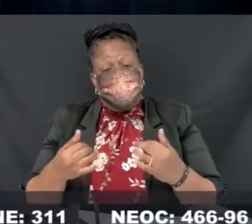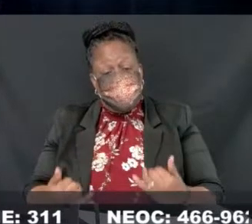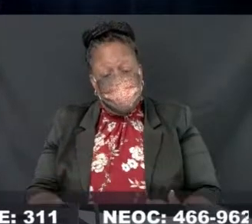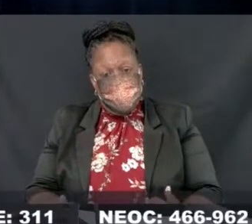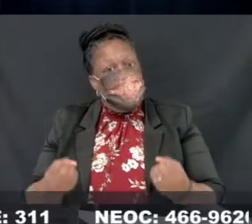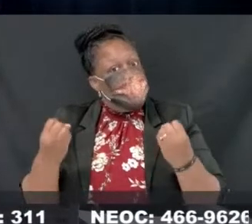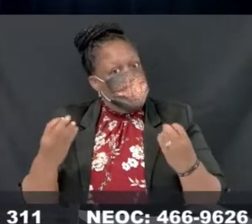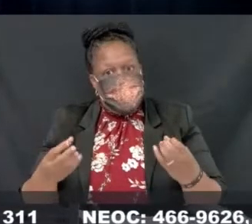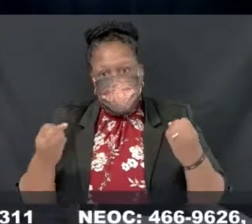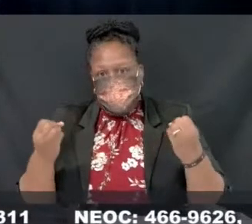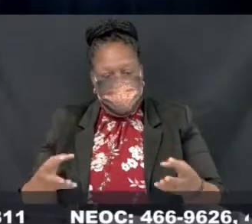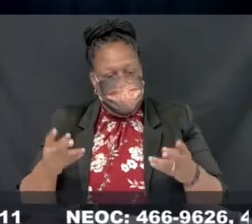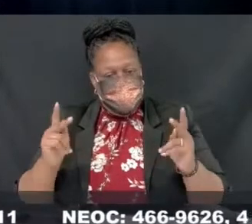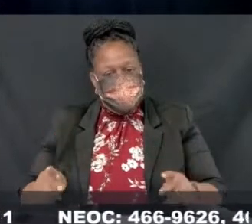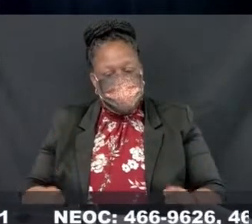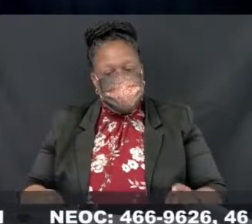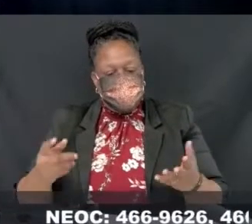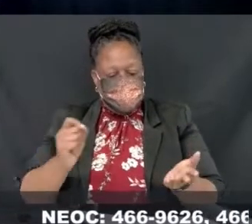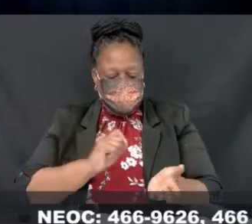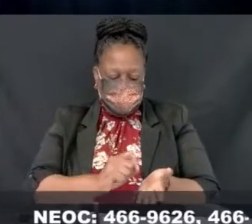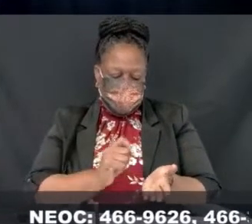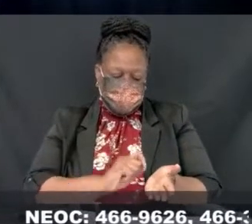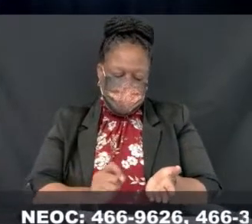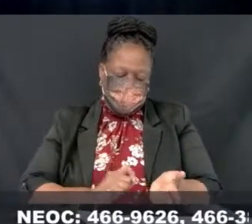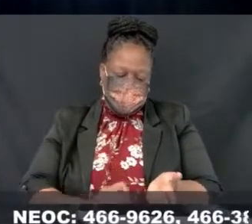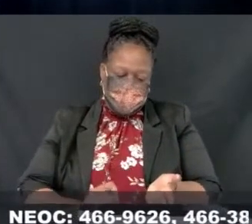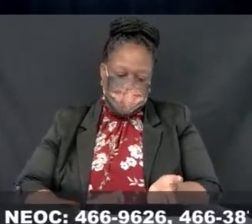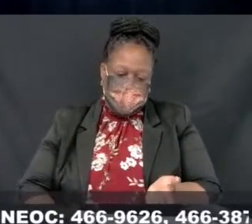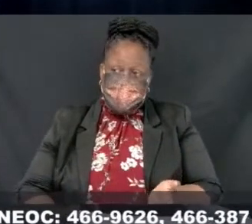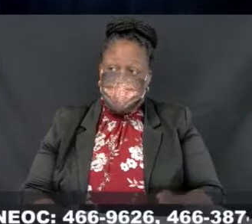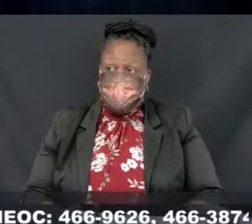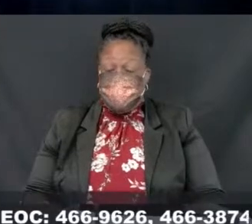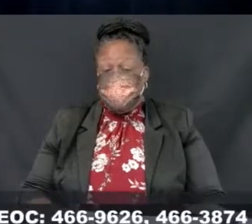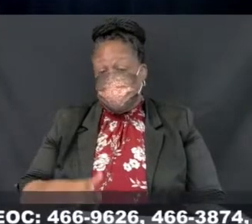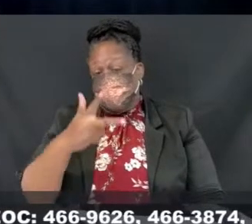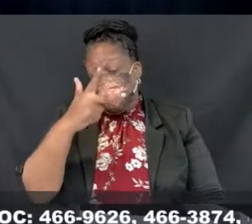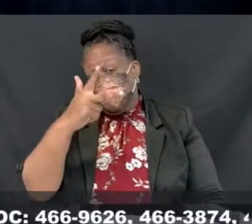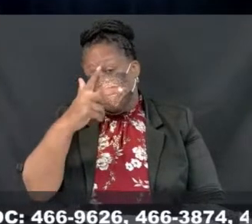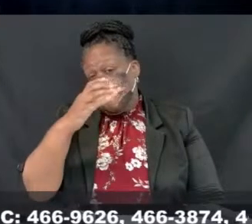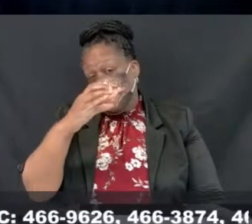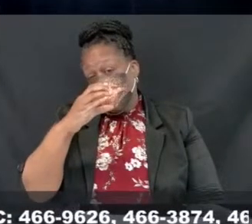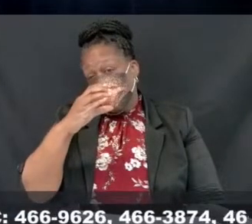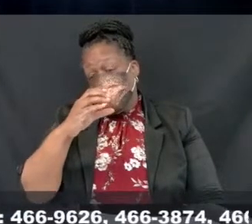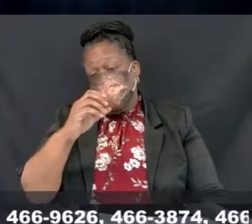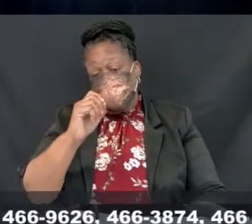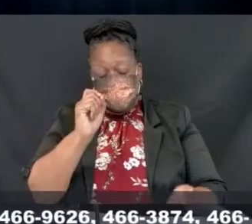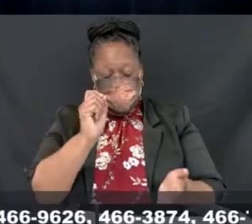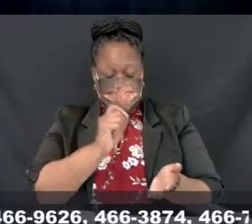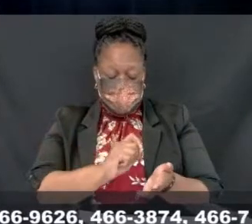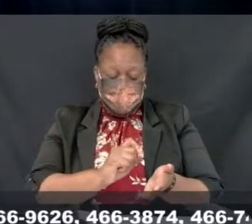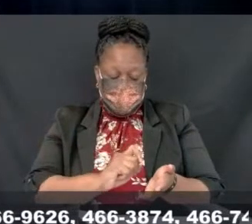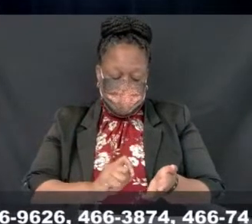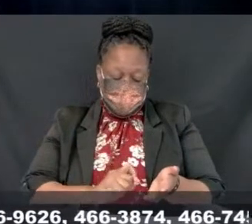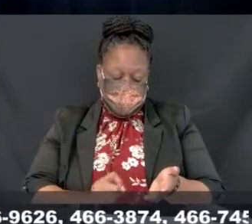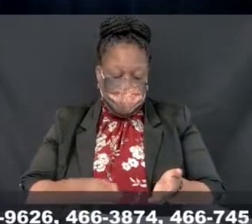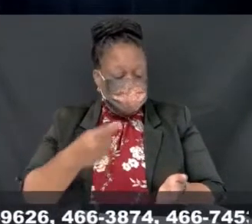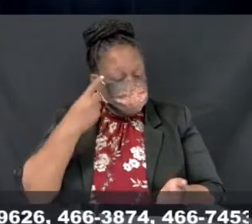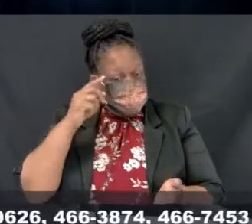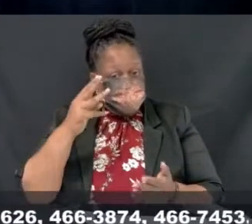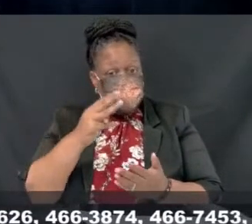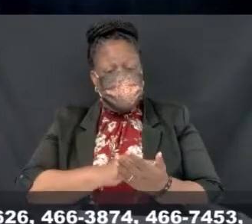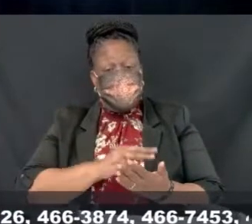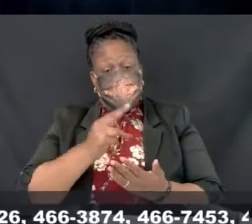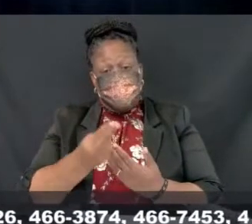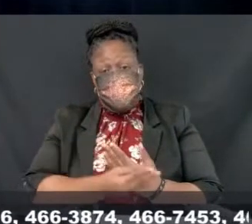applications for social events. We have received nearly 300 applications so far for the month of March